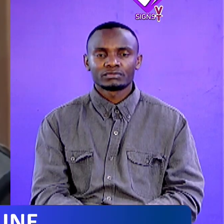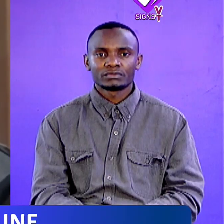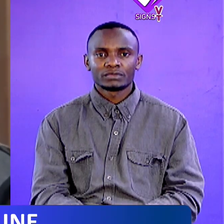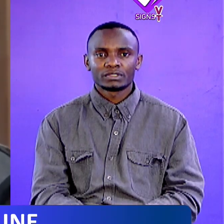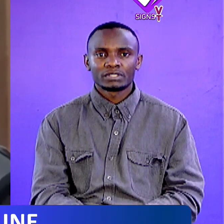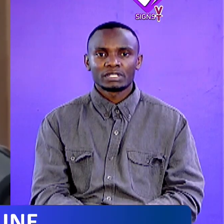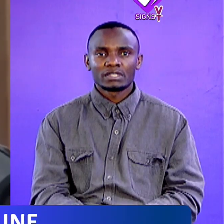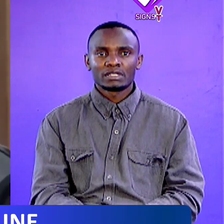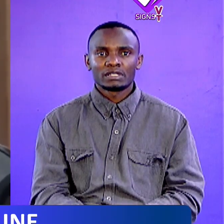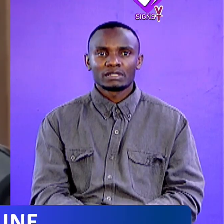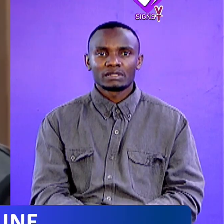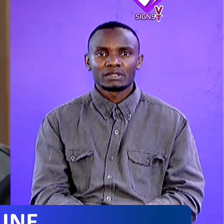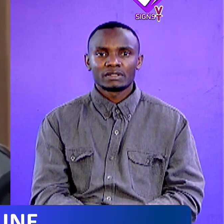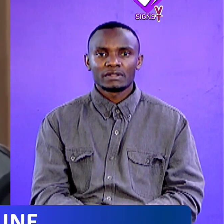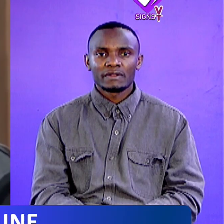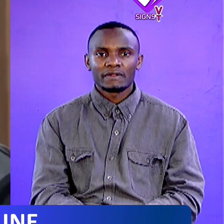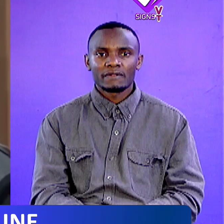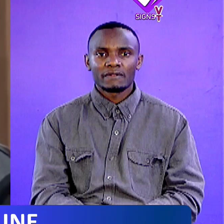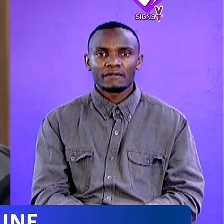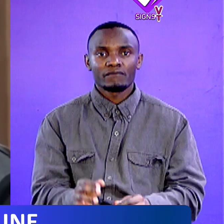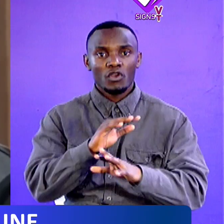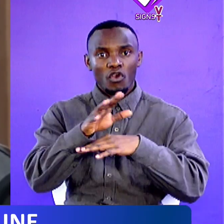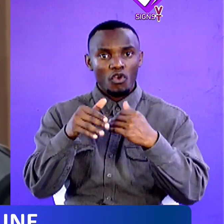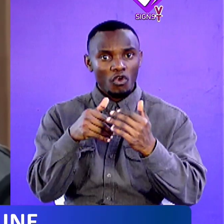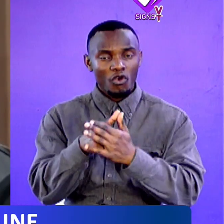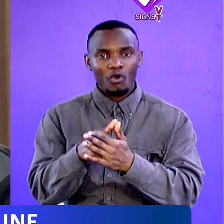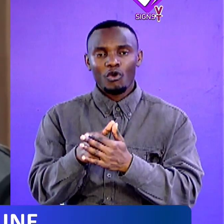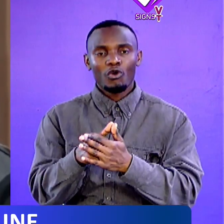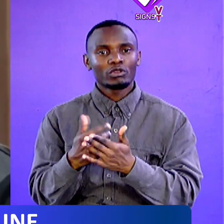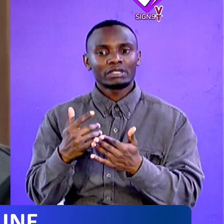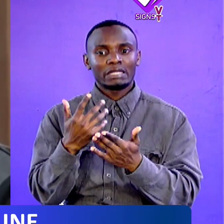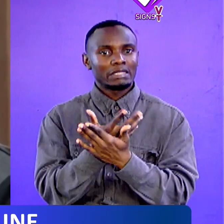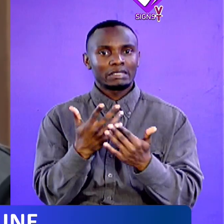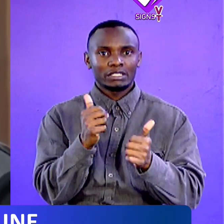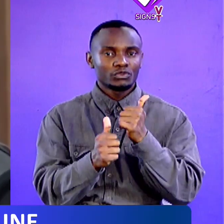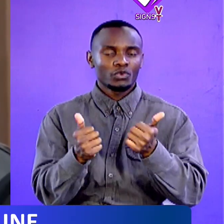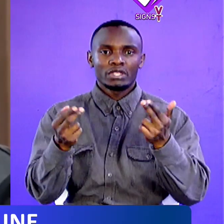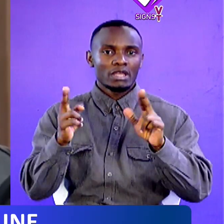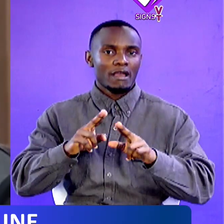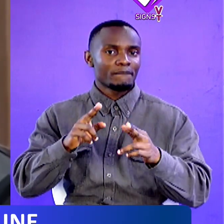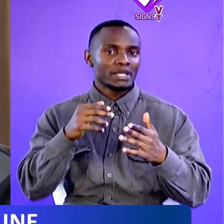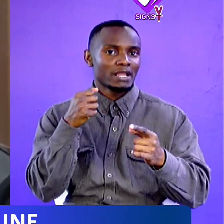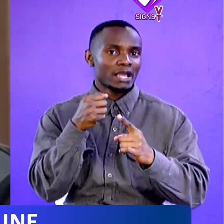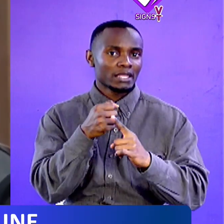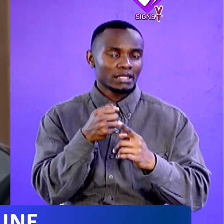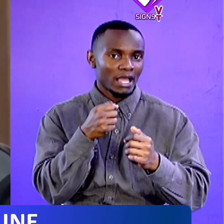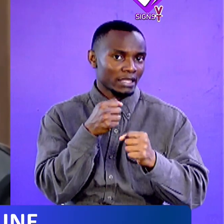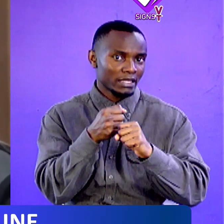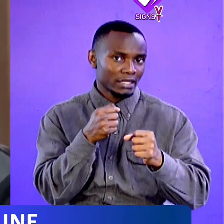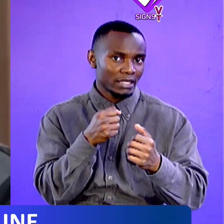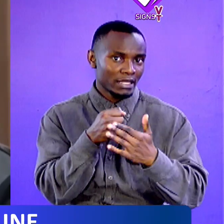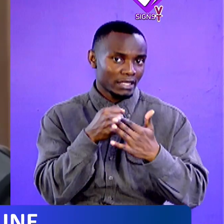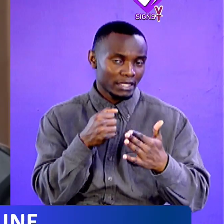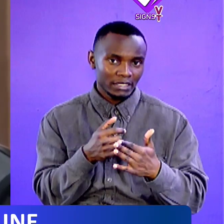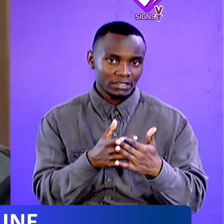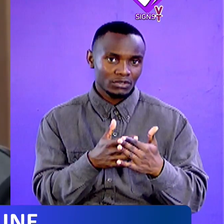commanding police divisions, all the atrocities against the people of Kenya that are being committed within your jurisdiction, you will